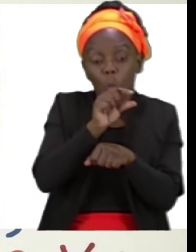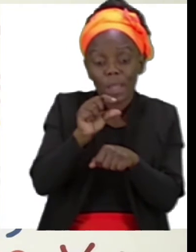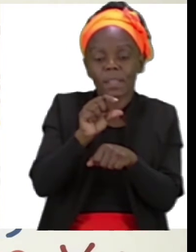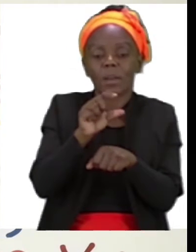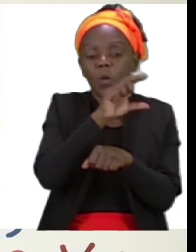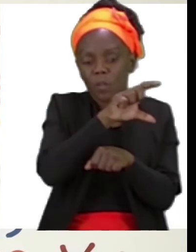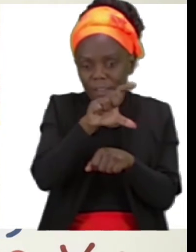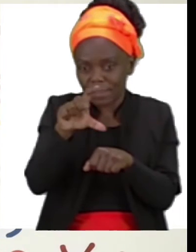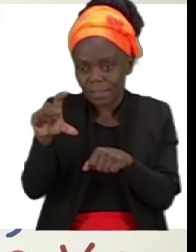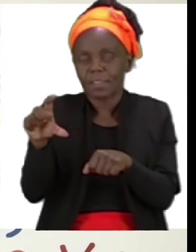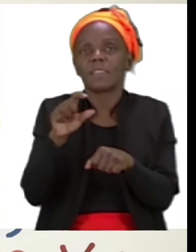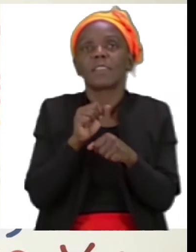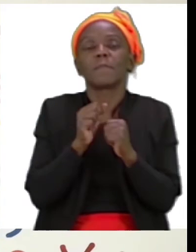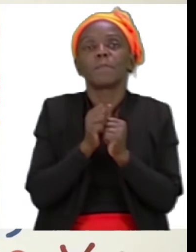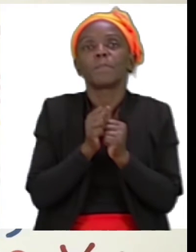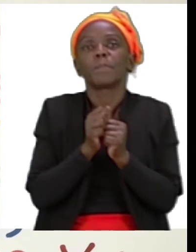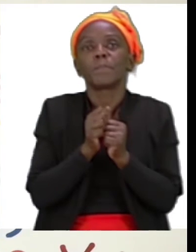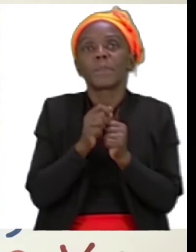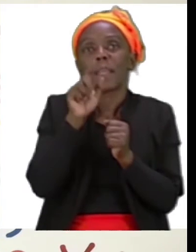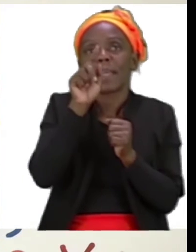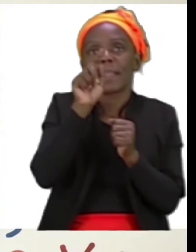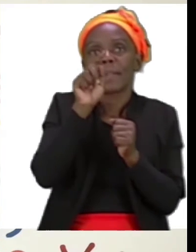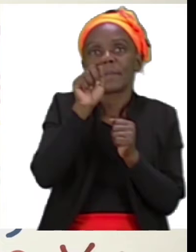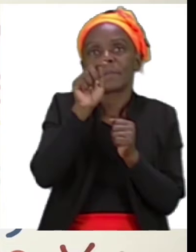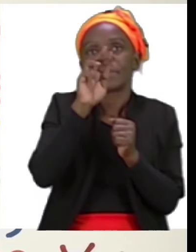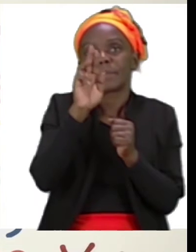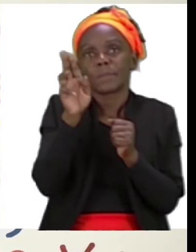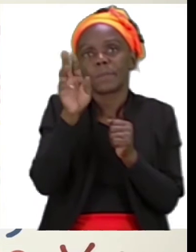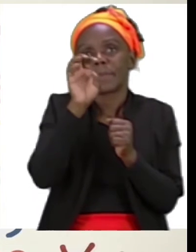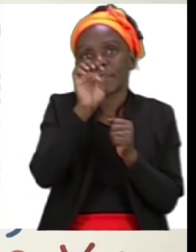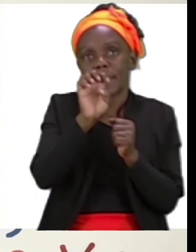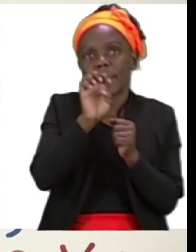I am writing the word the.